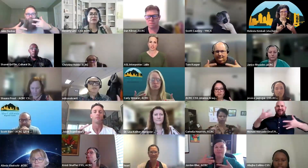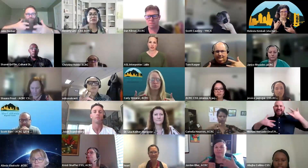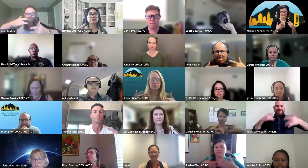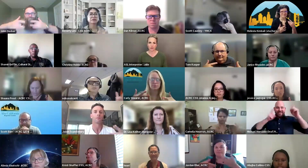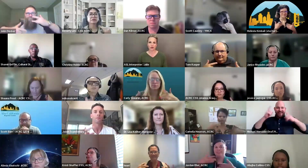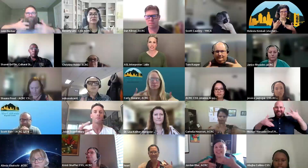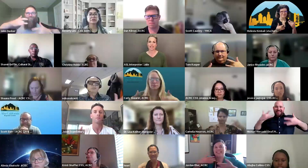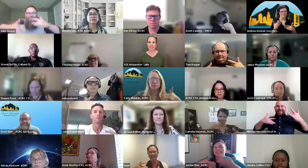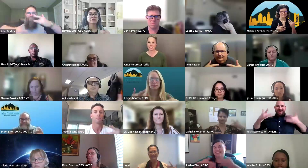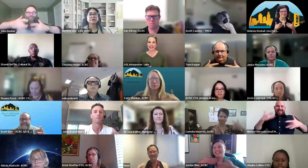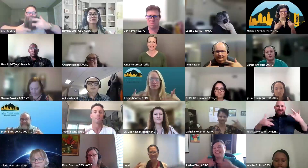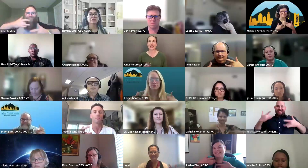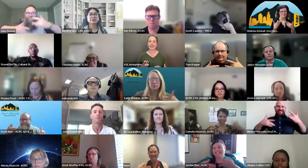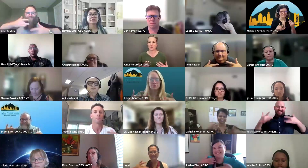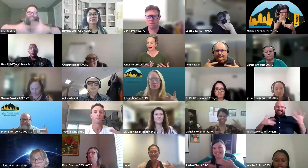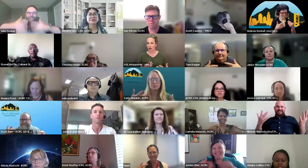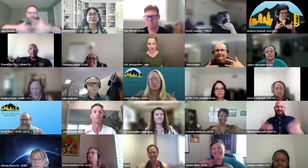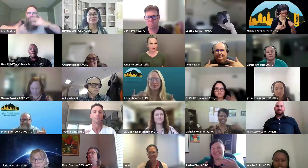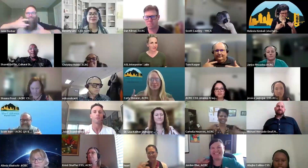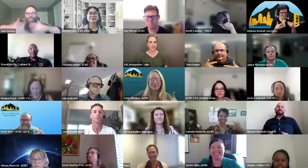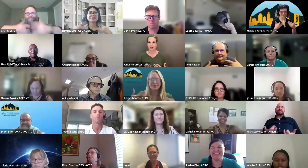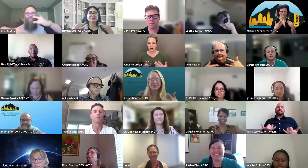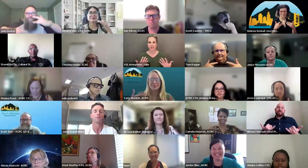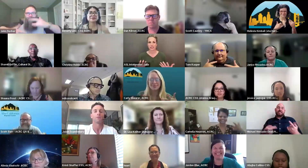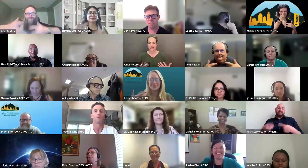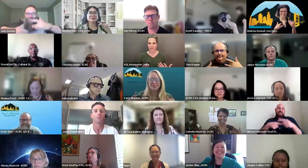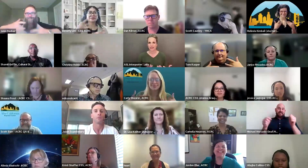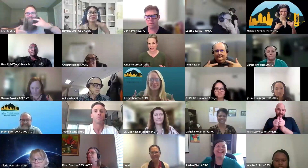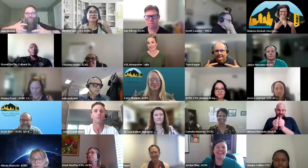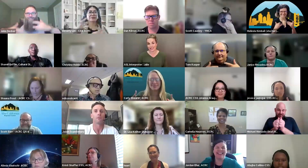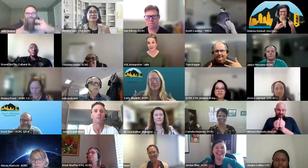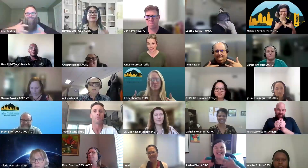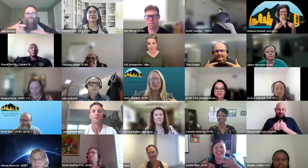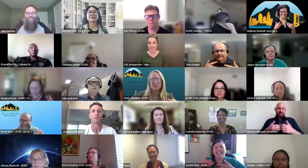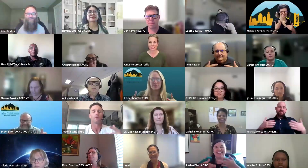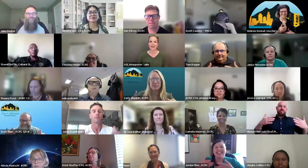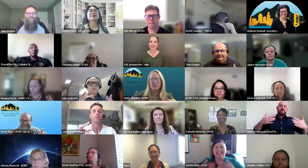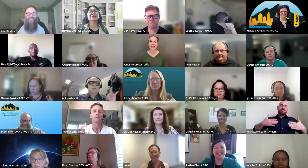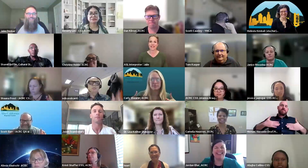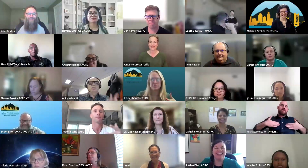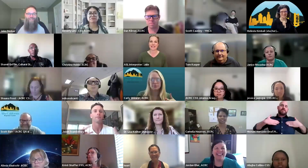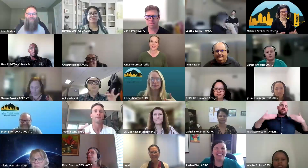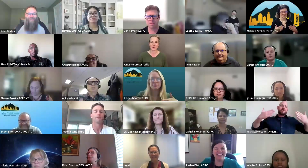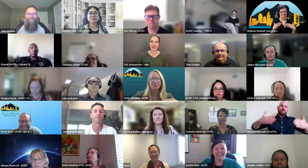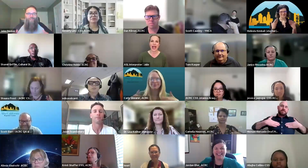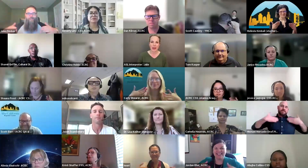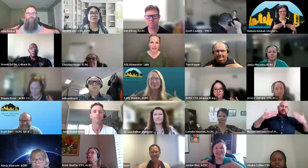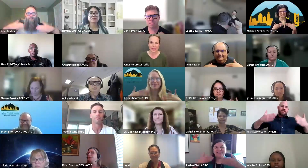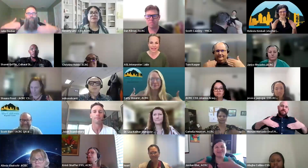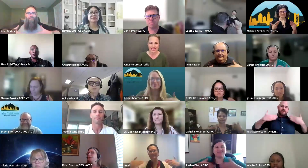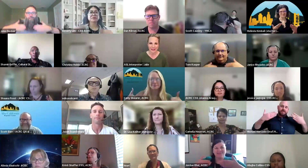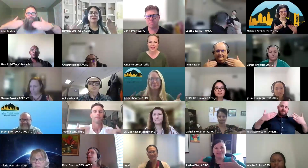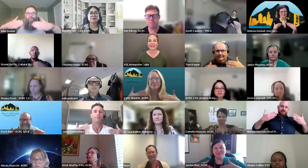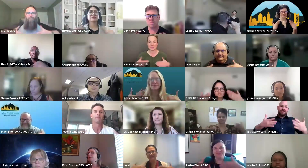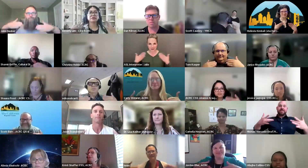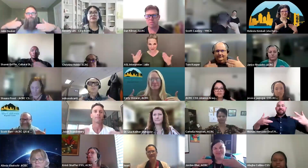forward in a circular motion. That's exactly, and you, along with the facial expressions, that's the sign for excited. So let's sign this together.